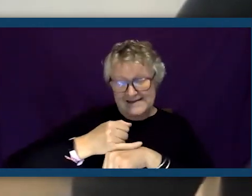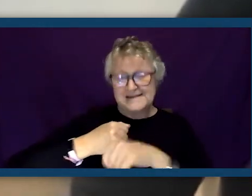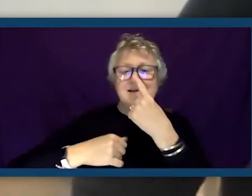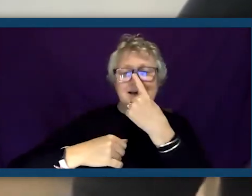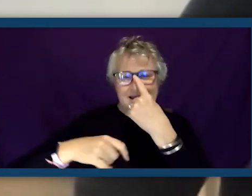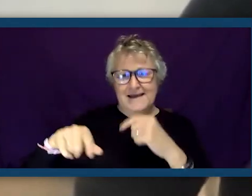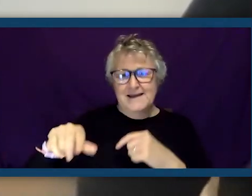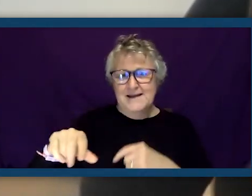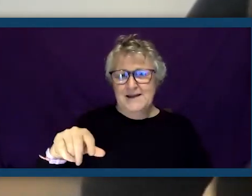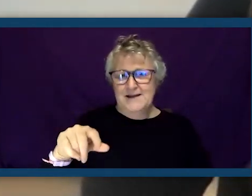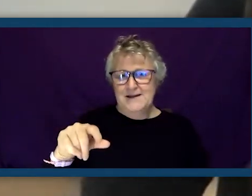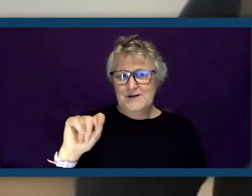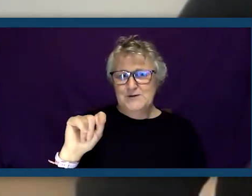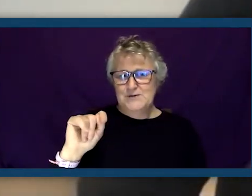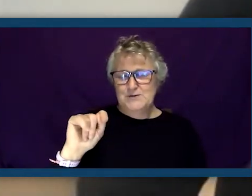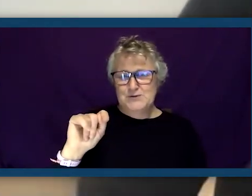Tutuilu